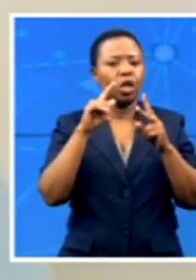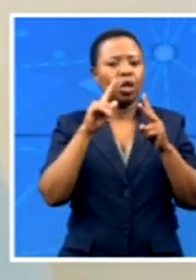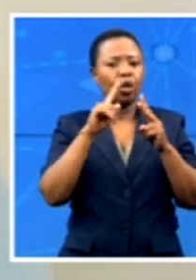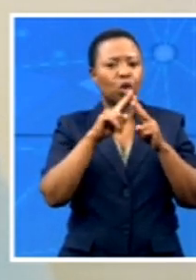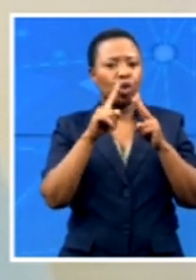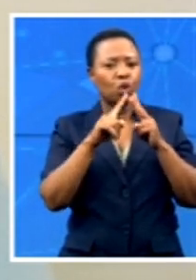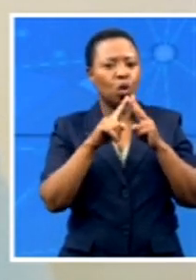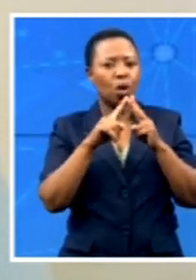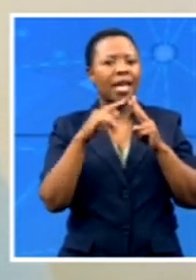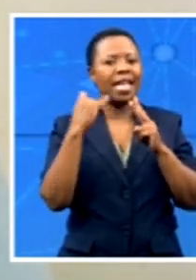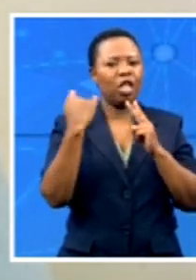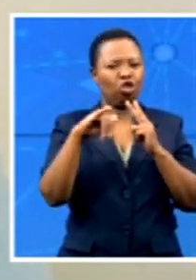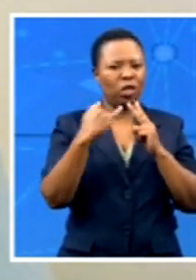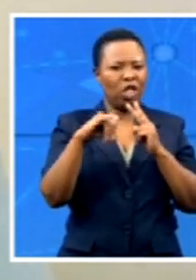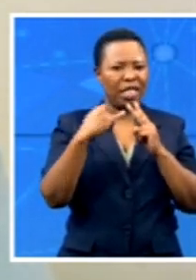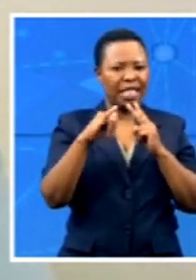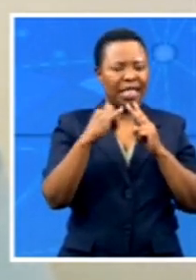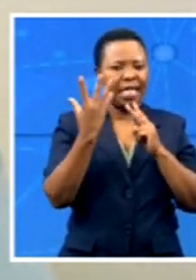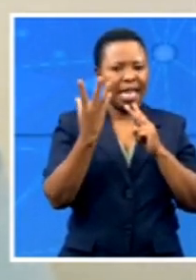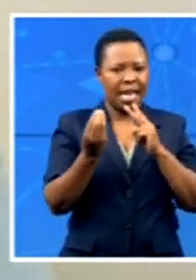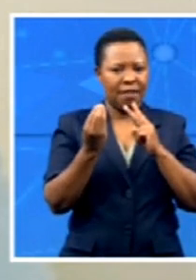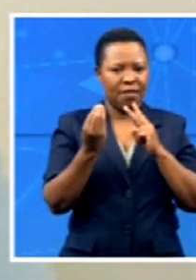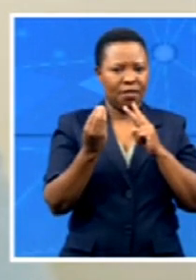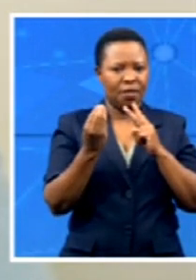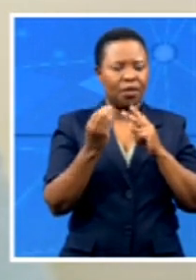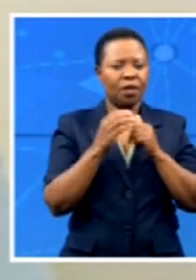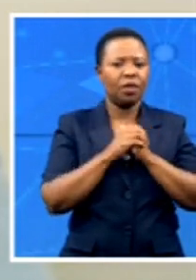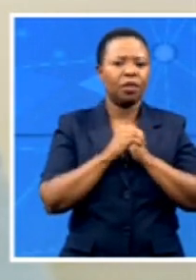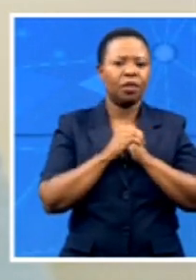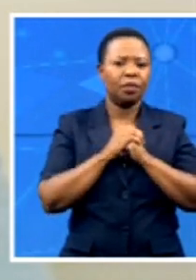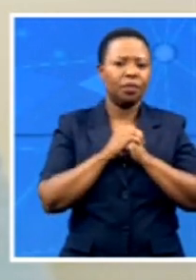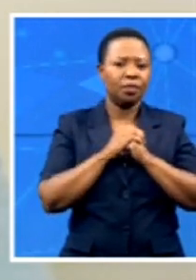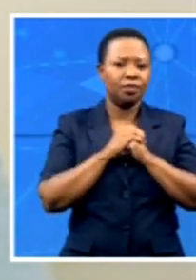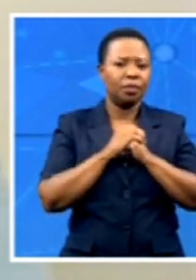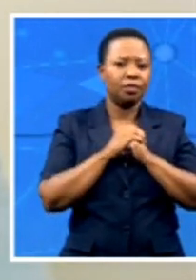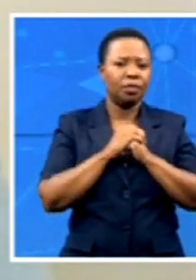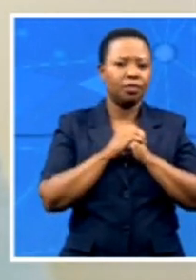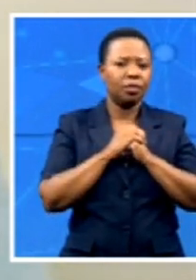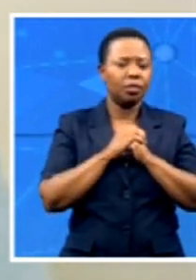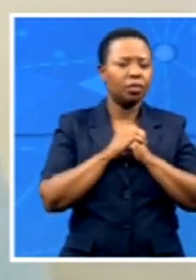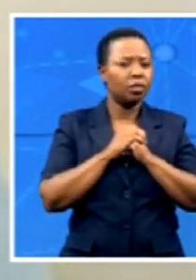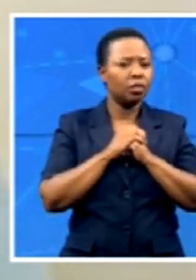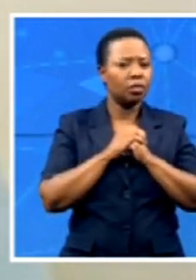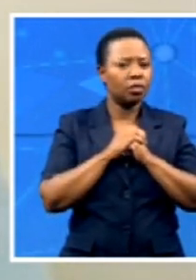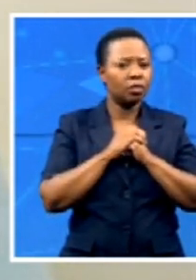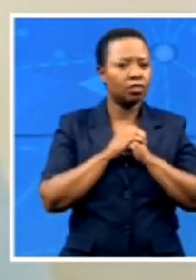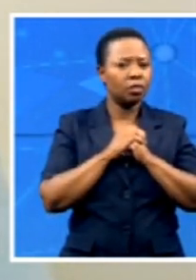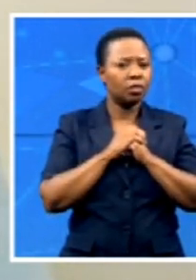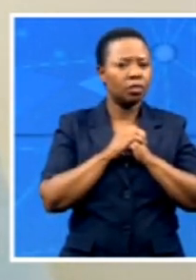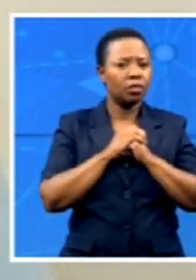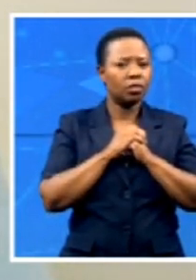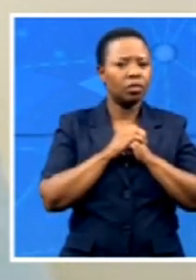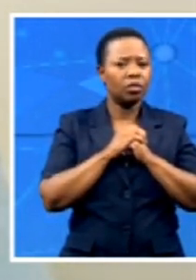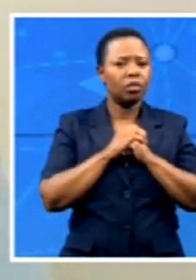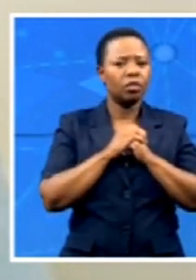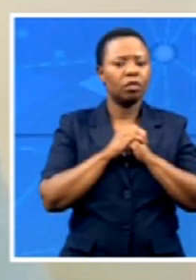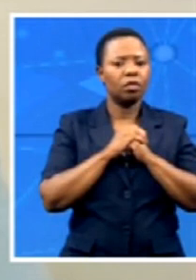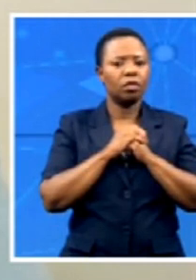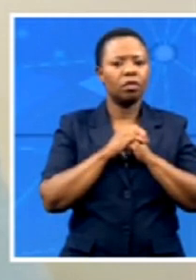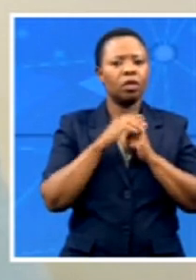were transported to Gibson Hospital in Reitz. One who suffered moderate injuries also was transported to Gibson Hospital